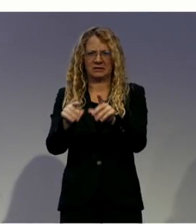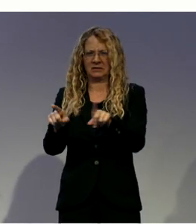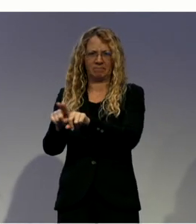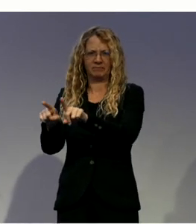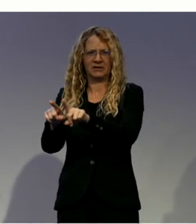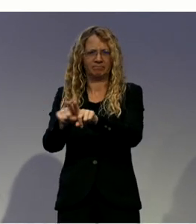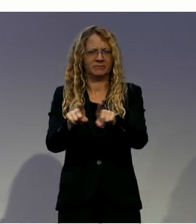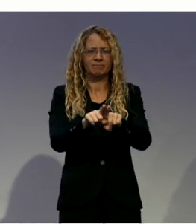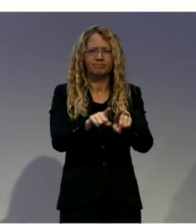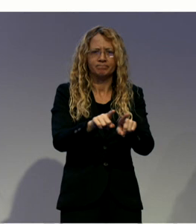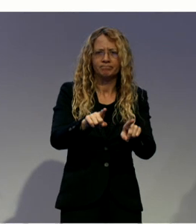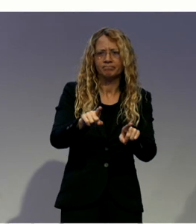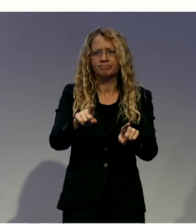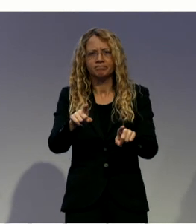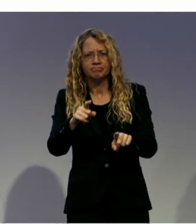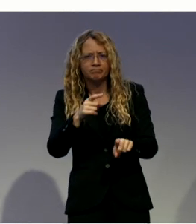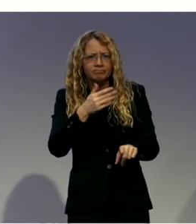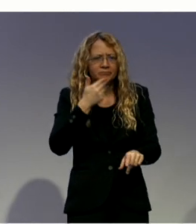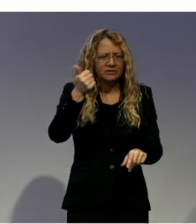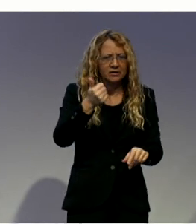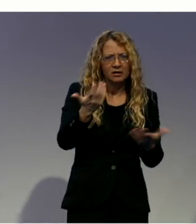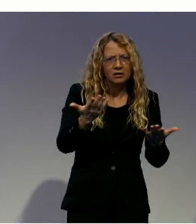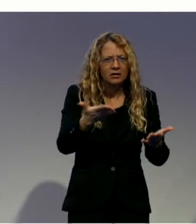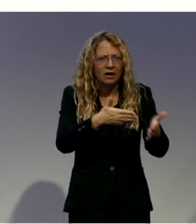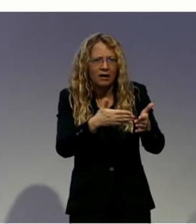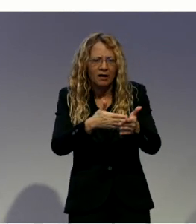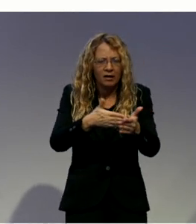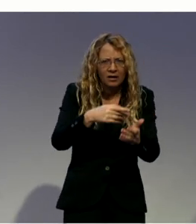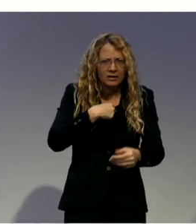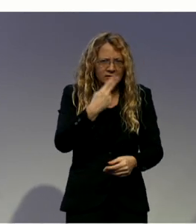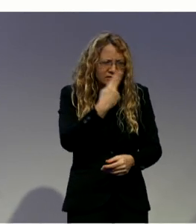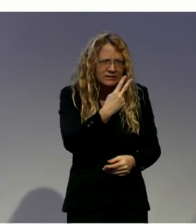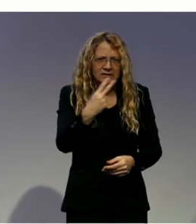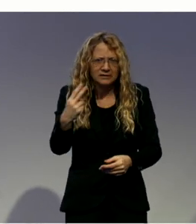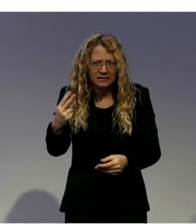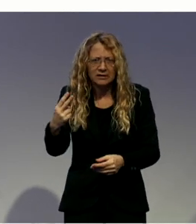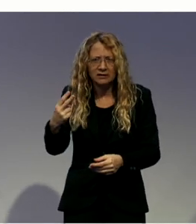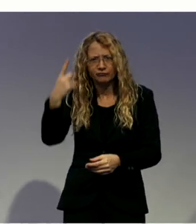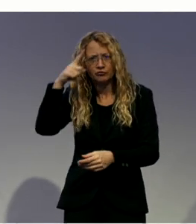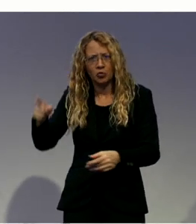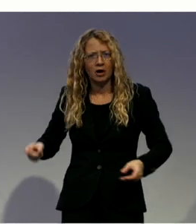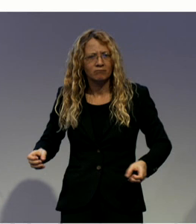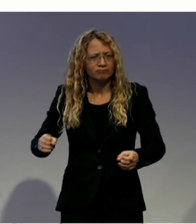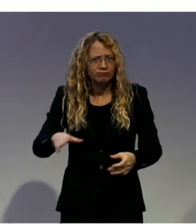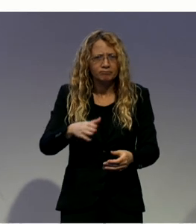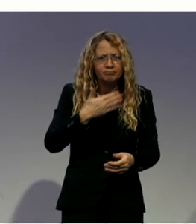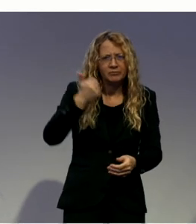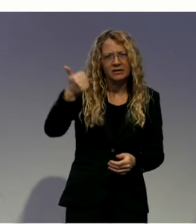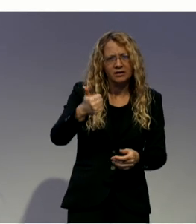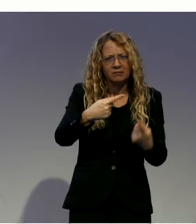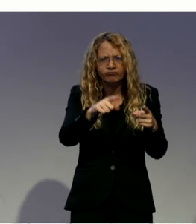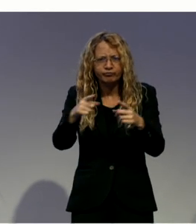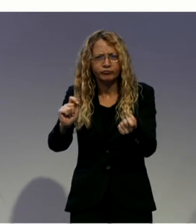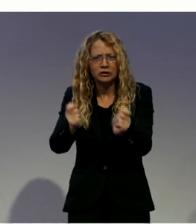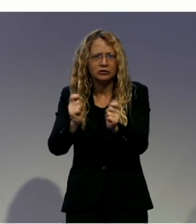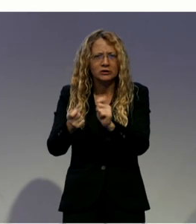the information to Germany, they do the manufacturing, and sending us the wheelchair, and we are delivering and making delivery and maintenance in Egypt. And we